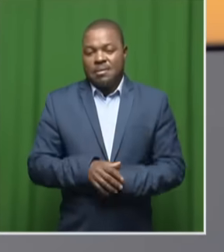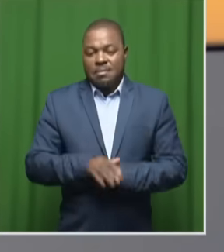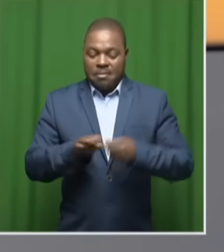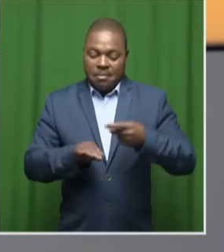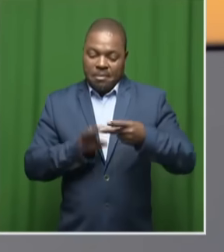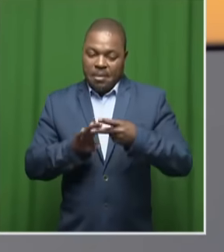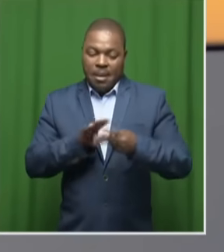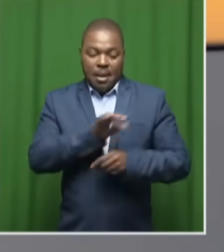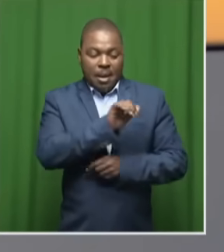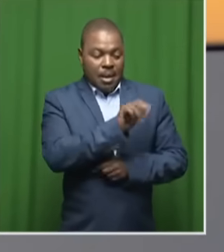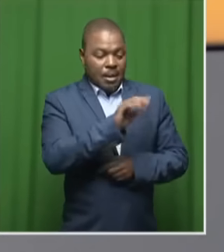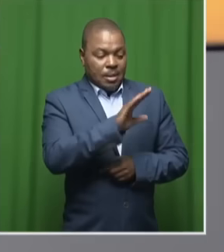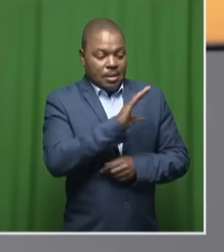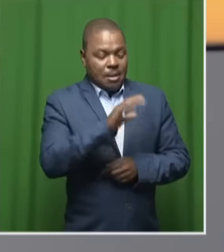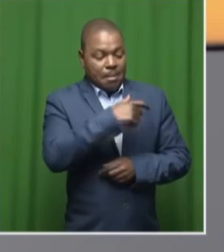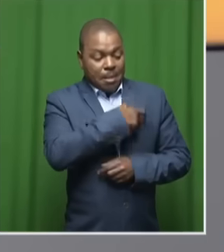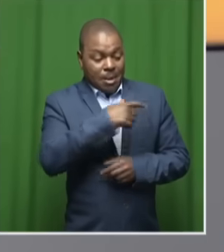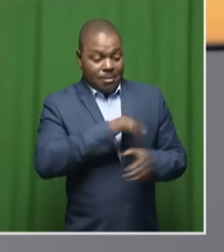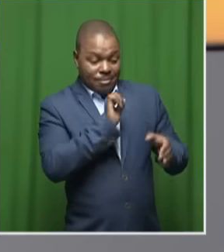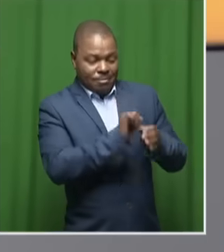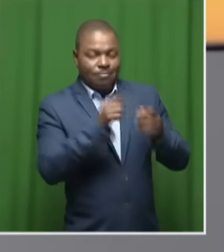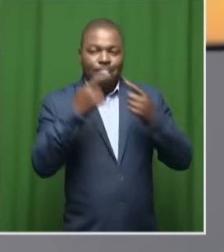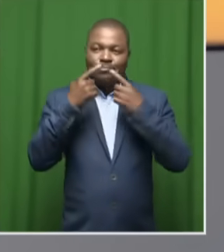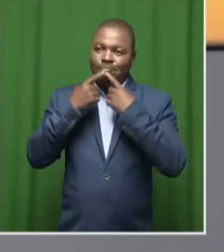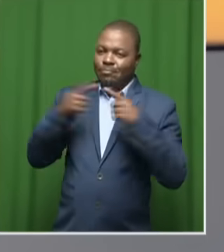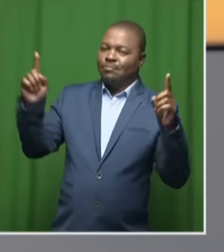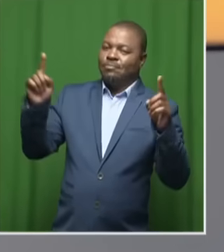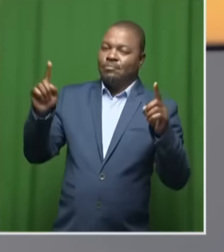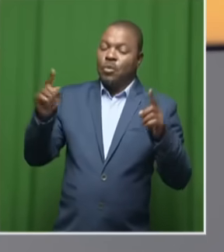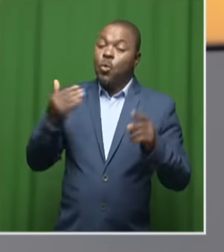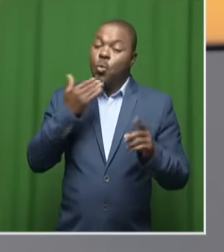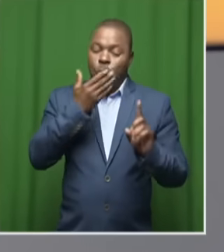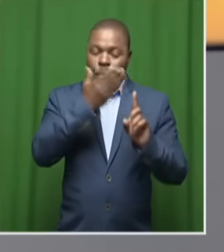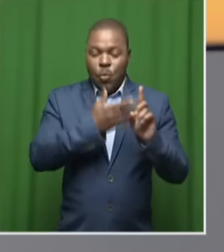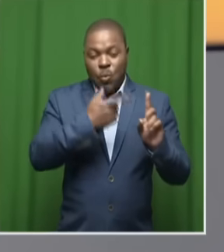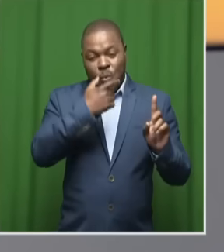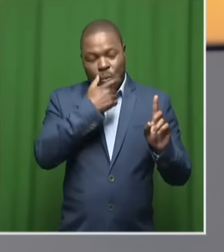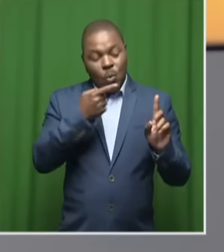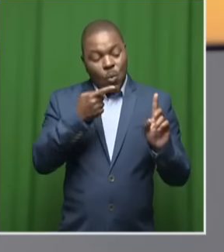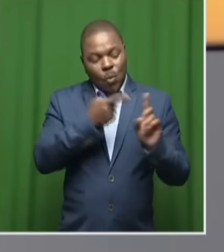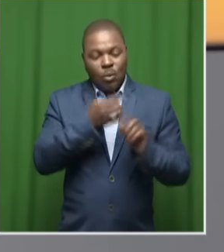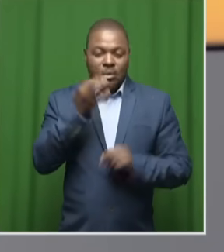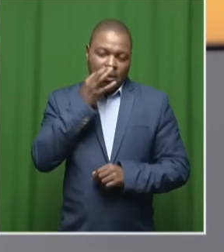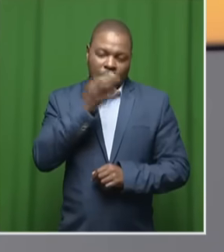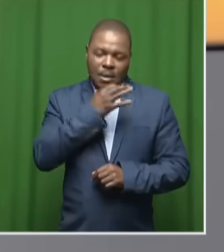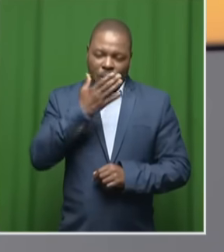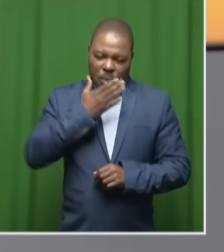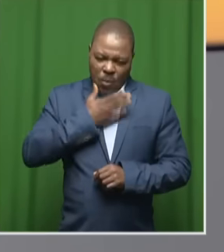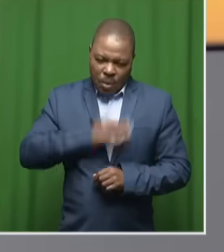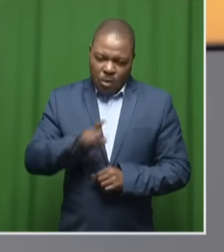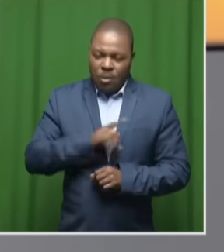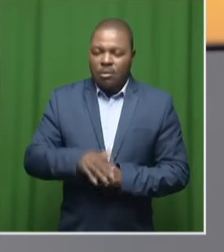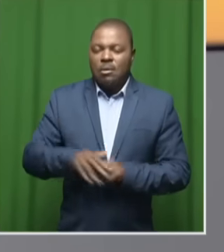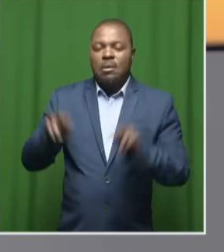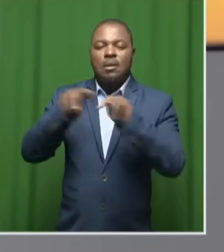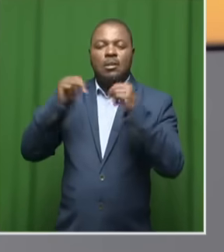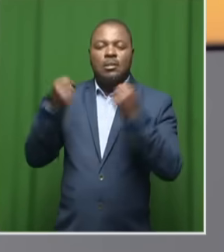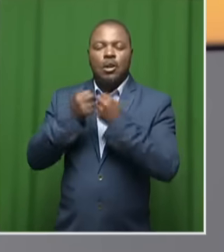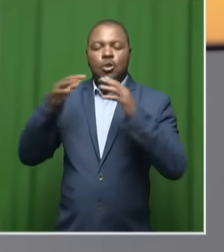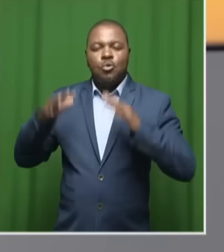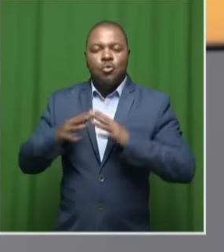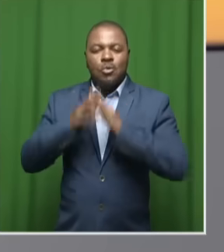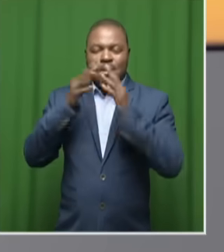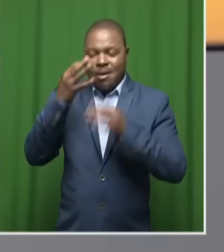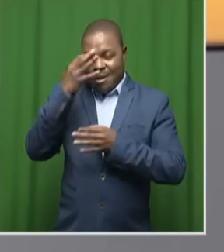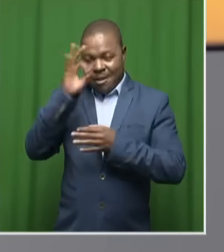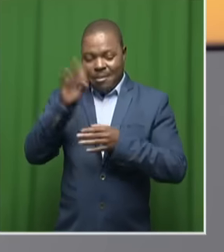the ANC president and the president of the country, Cyril Ramaphosa, that they want to go the route of a government of national unity and